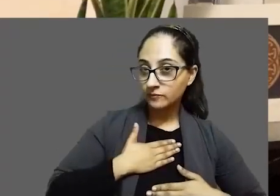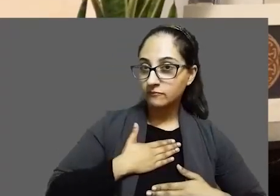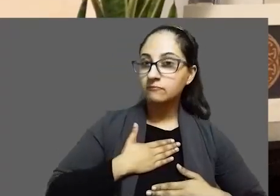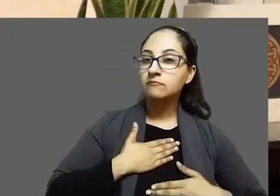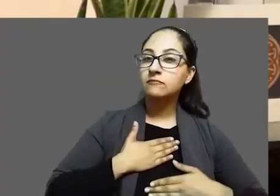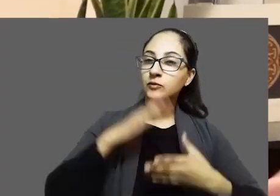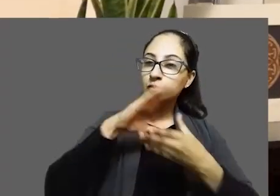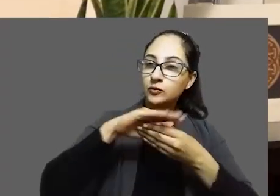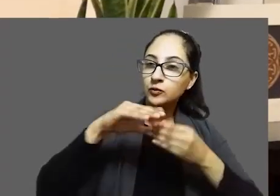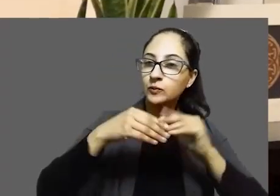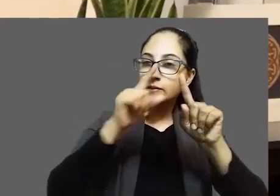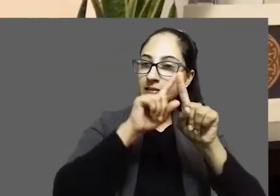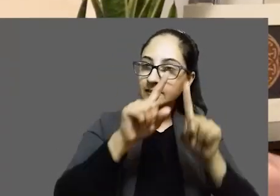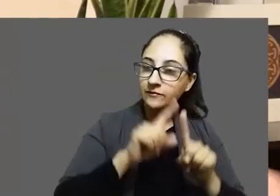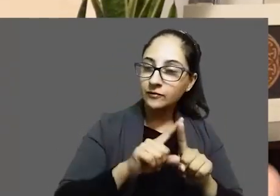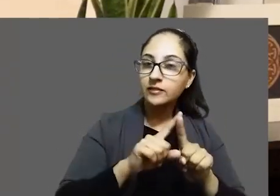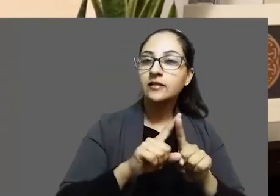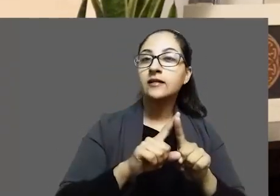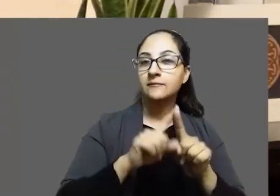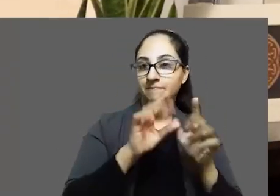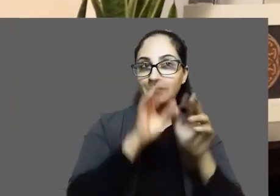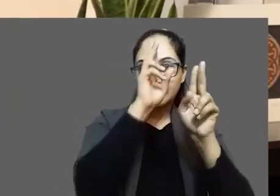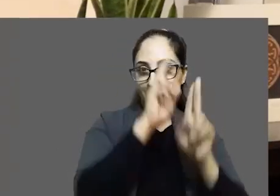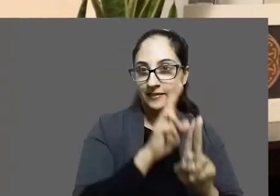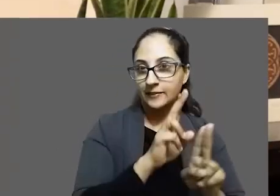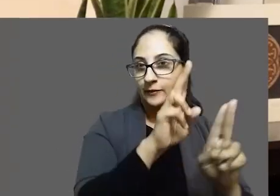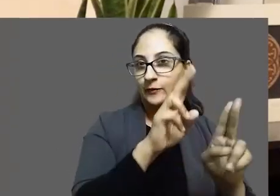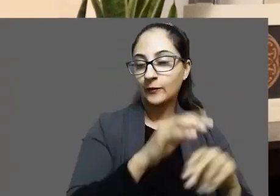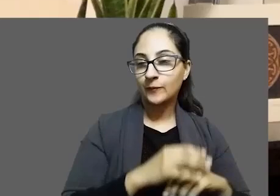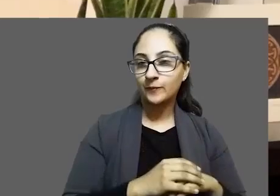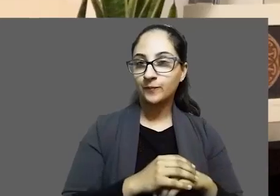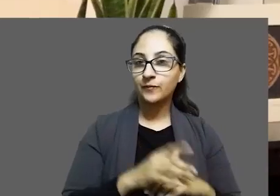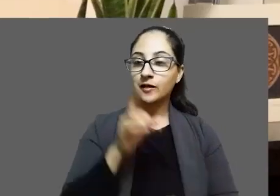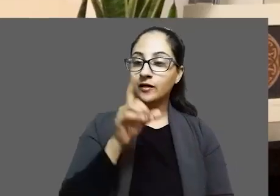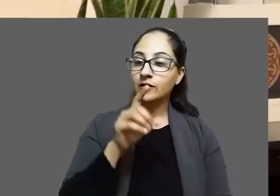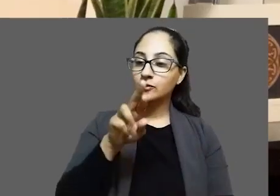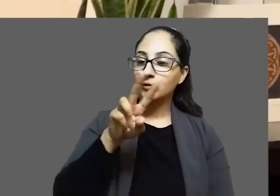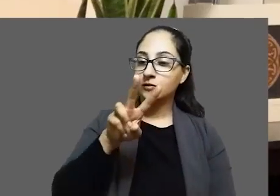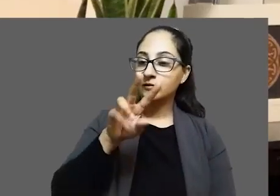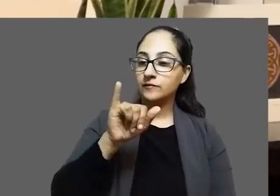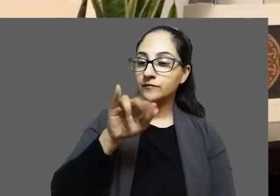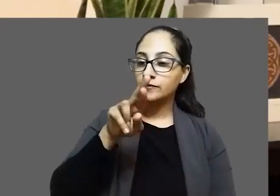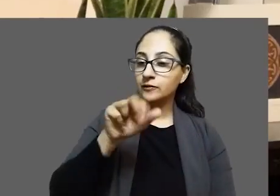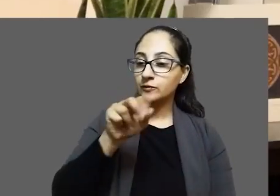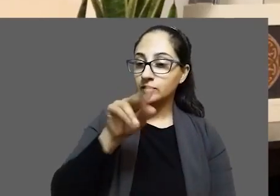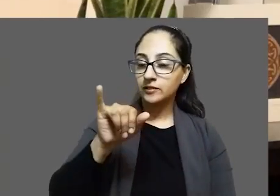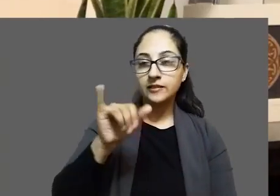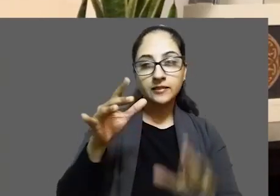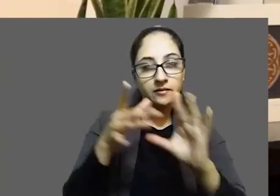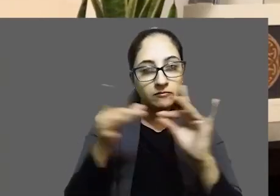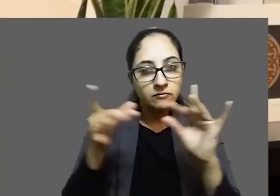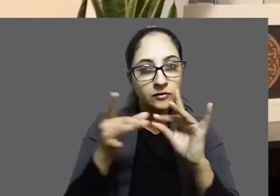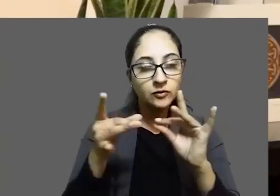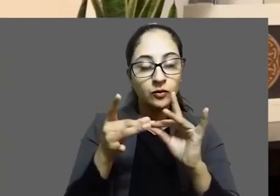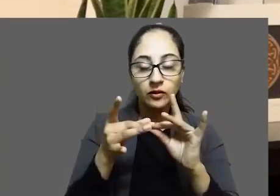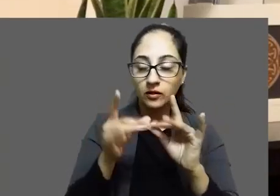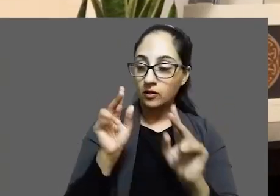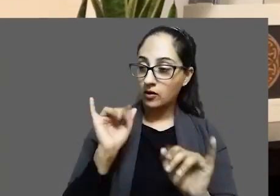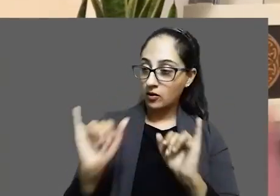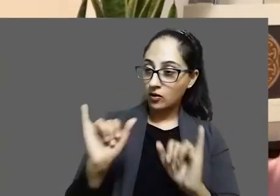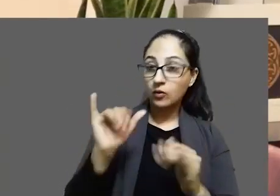heroes. For me, Dr. Virani's talk introduced me to stories from our faith that I hadn't come across